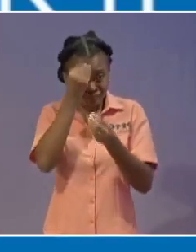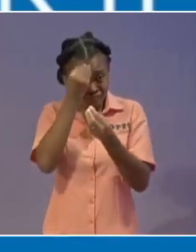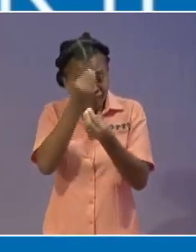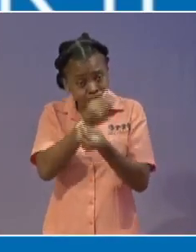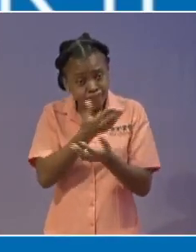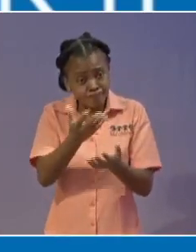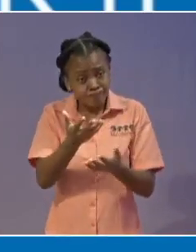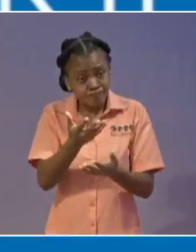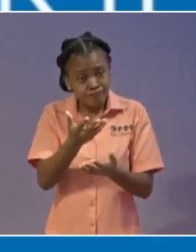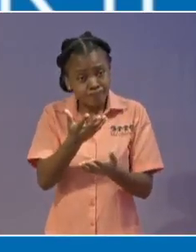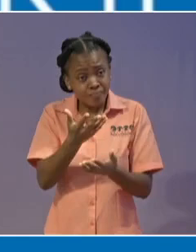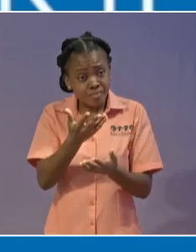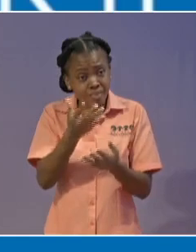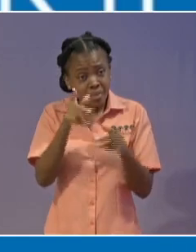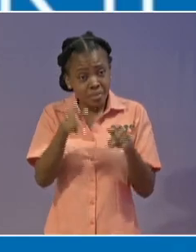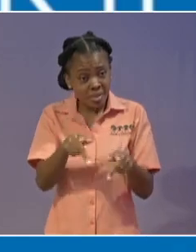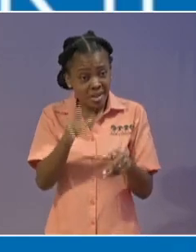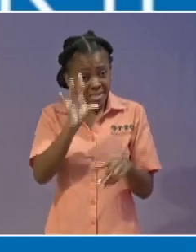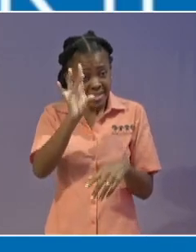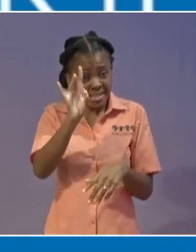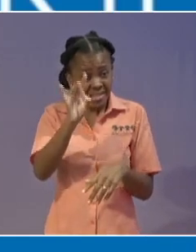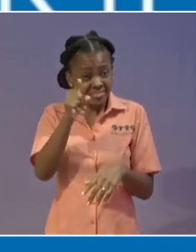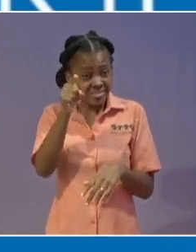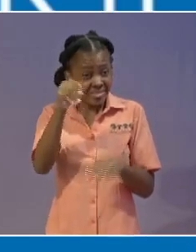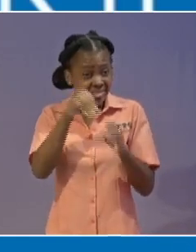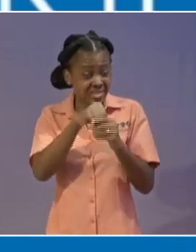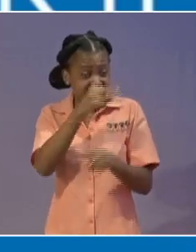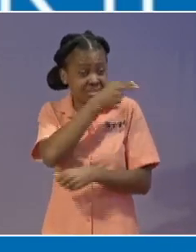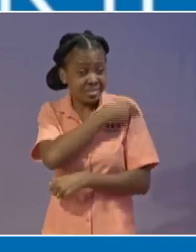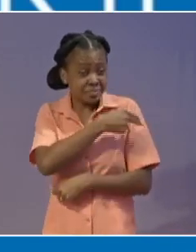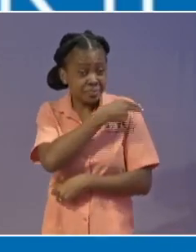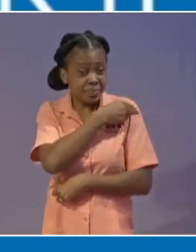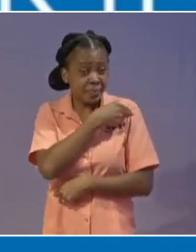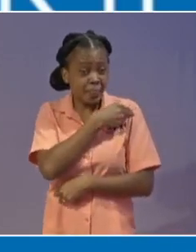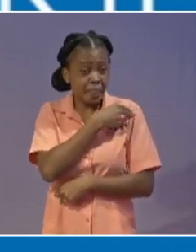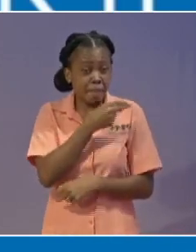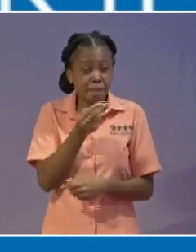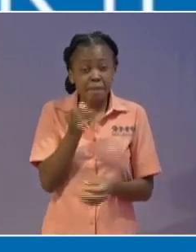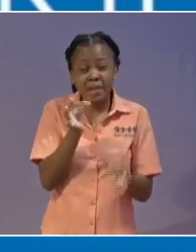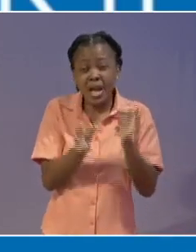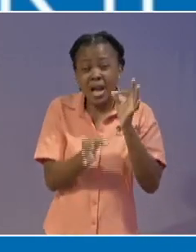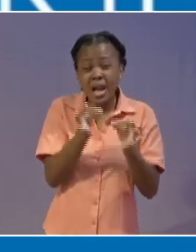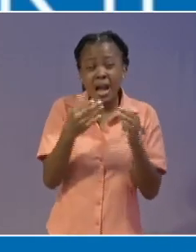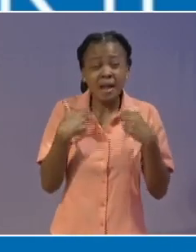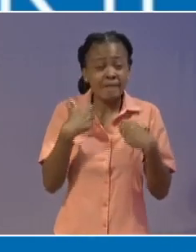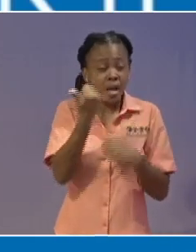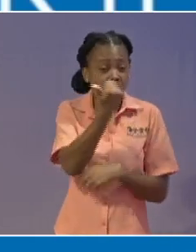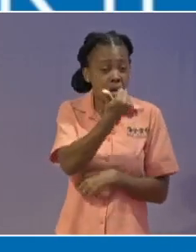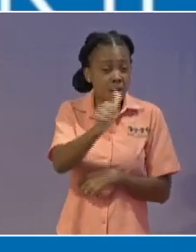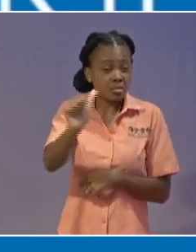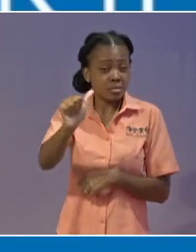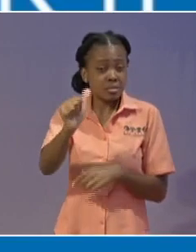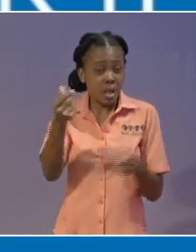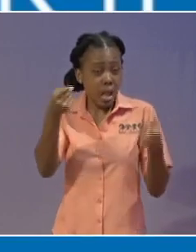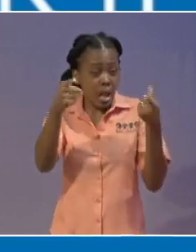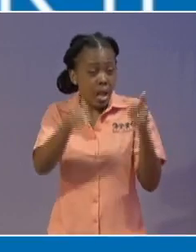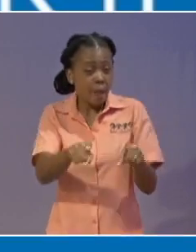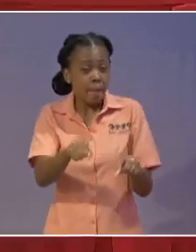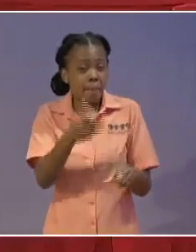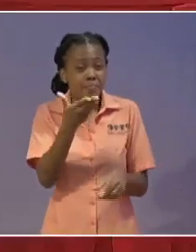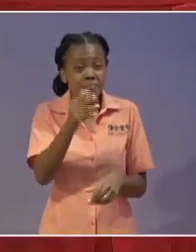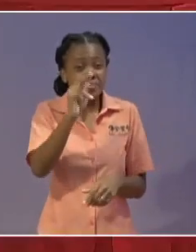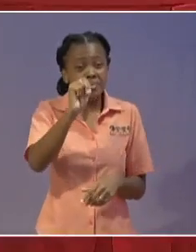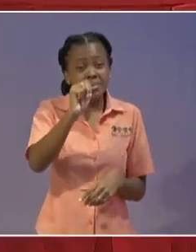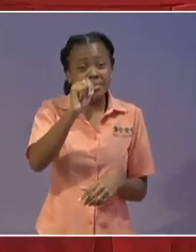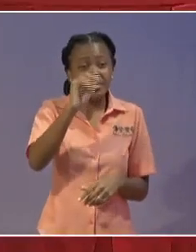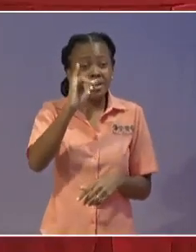hospital, and do we currently have any cases of Miss C in the country? Thank you. So just to start, I had given the update